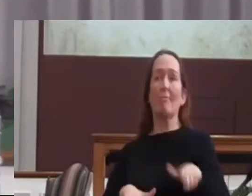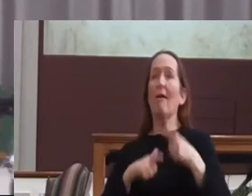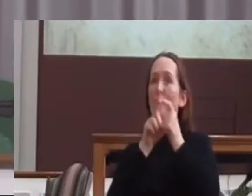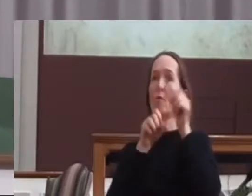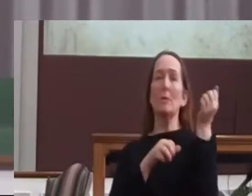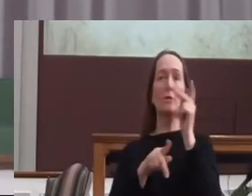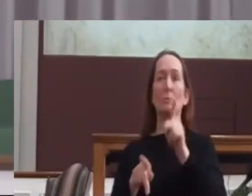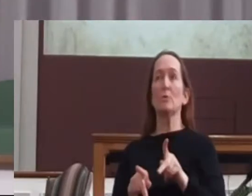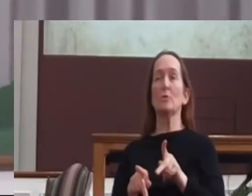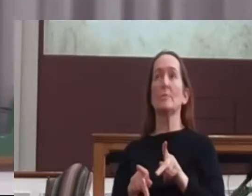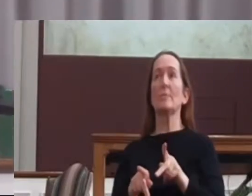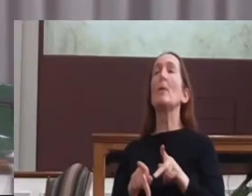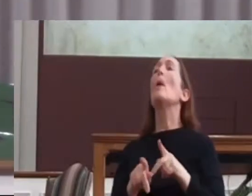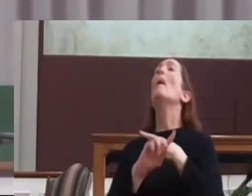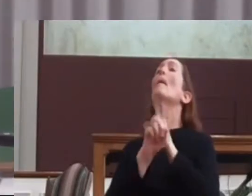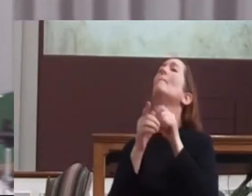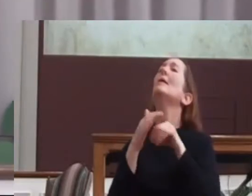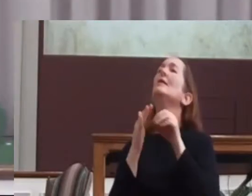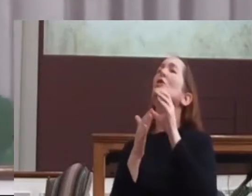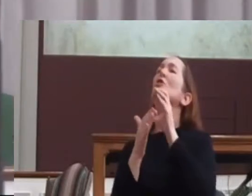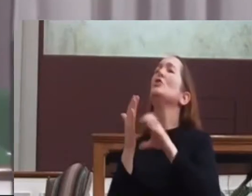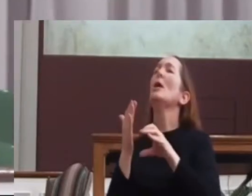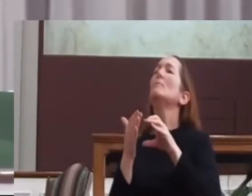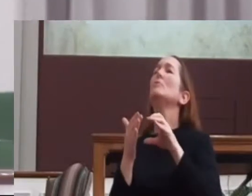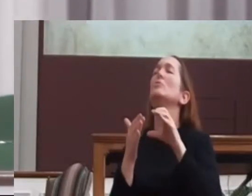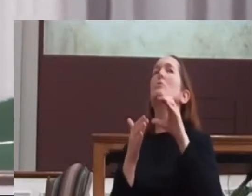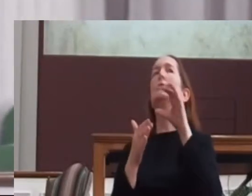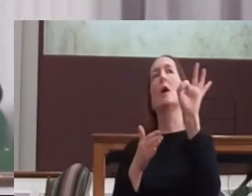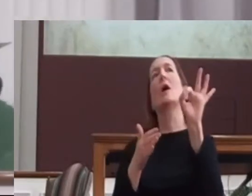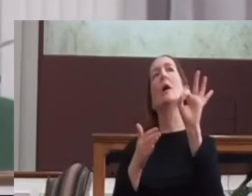And yet we read in chapter 9 that there is a time.